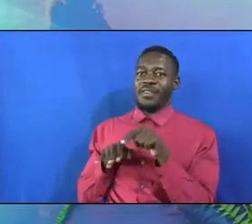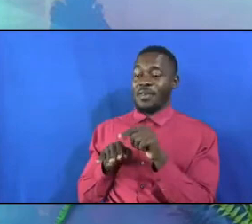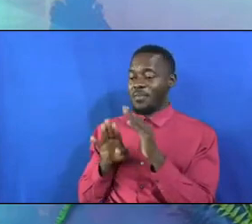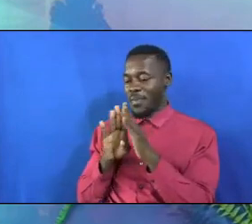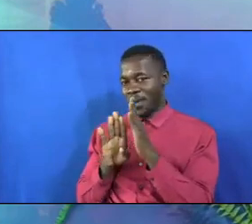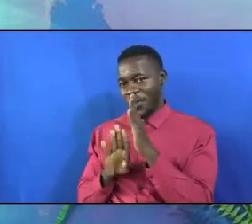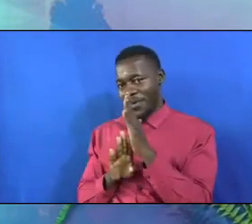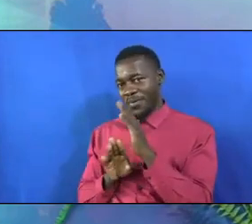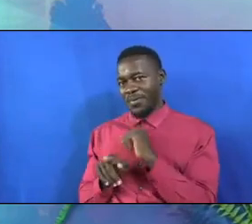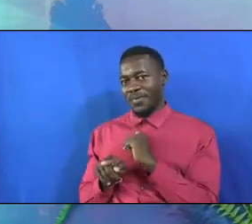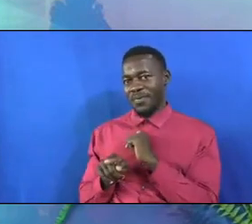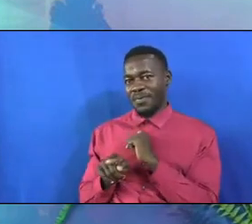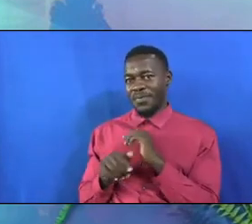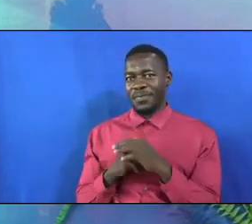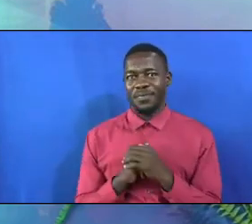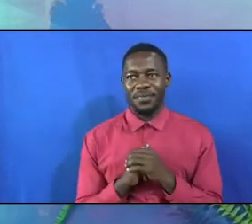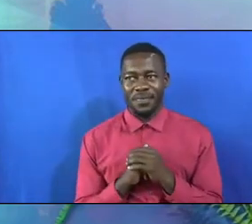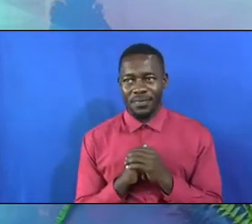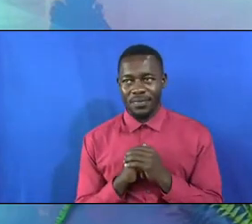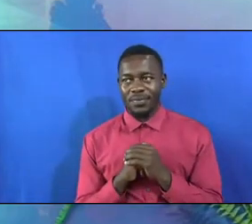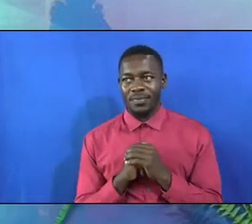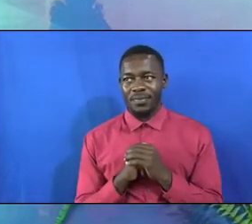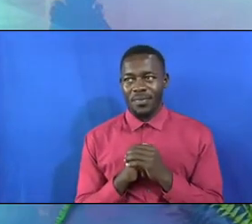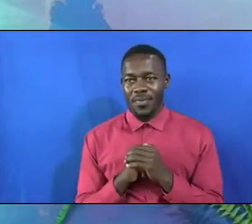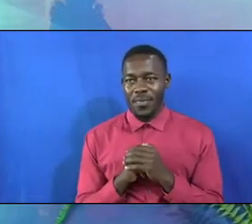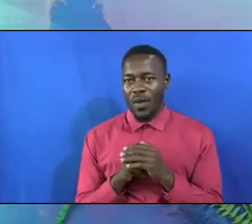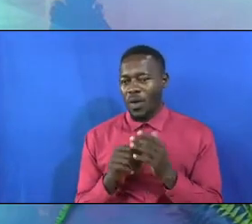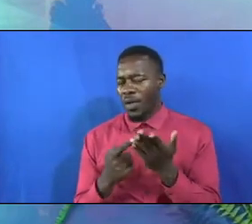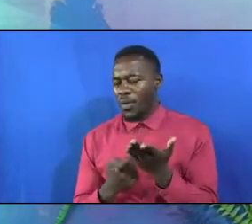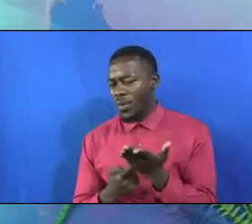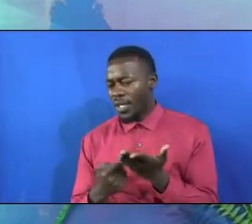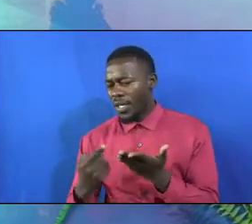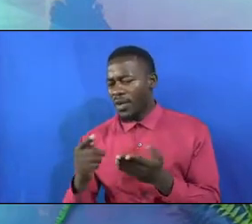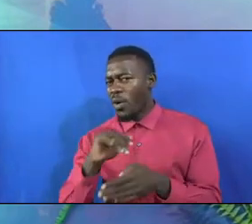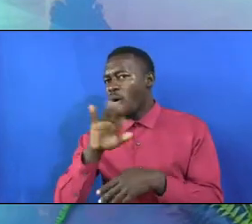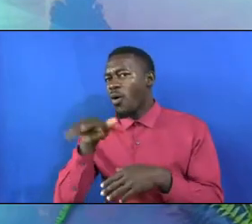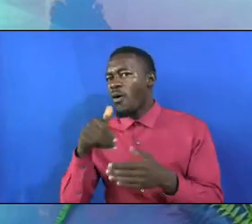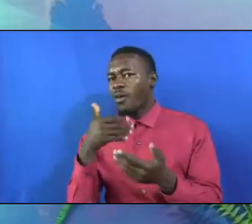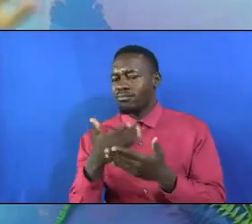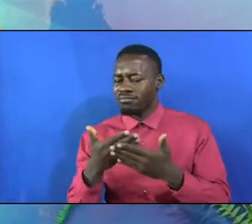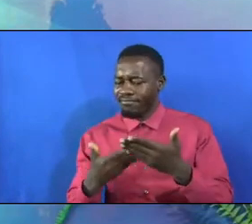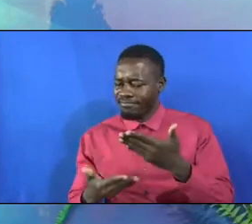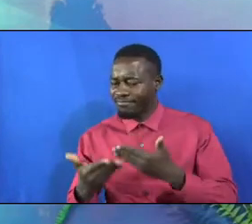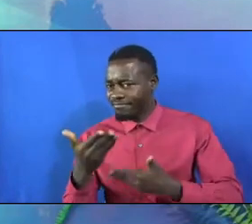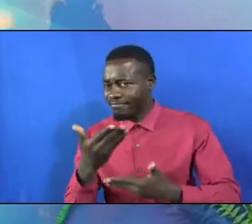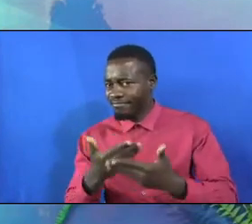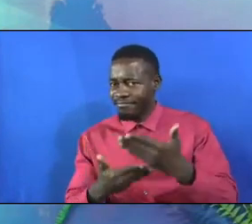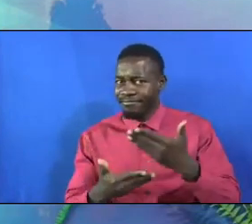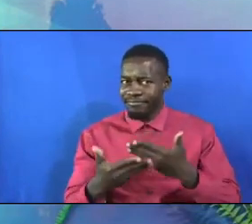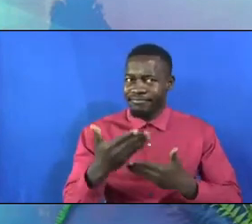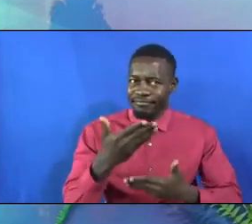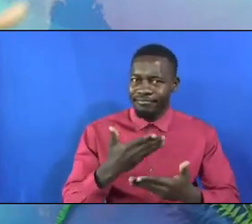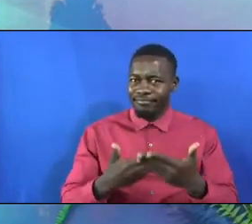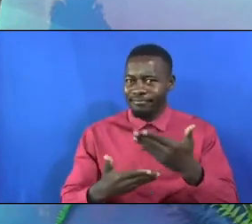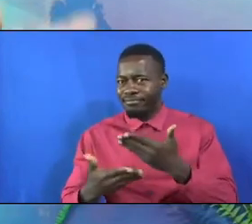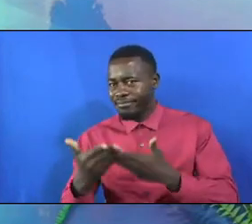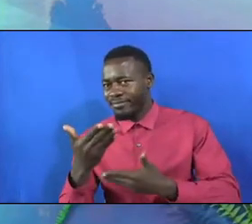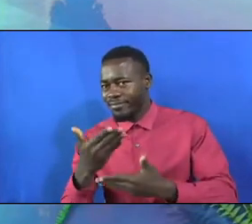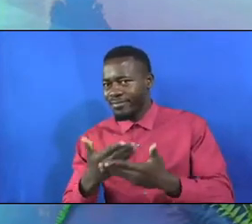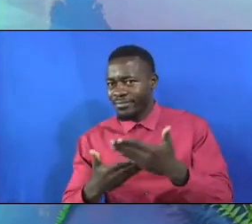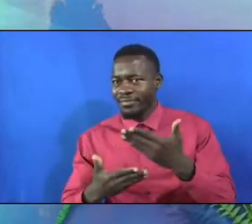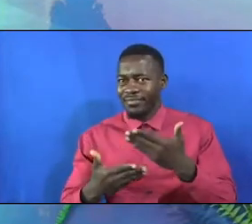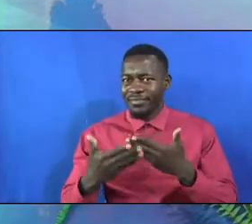given attention. So in the course of the week, we talked about, you know, Deborah and Jael and